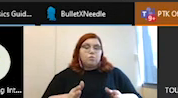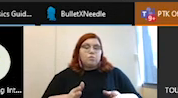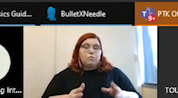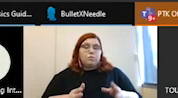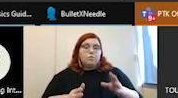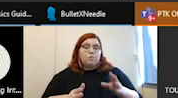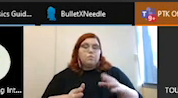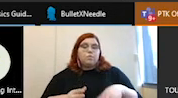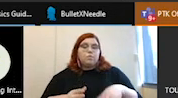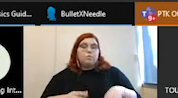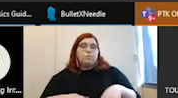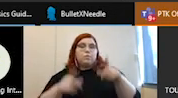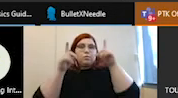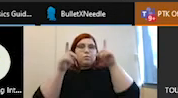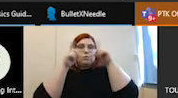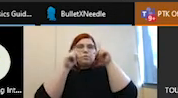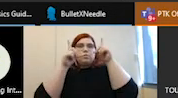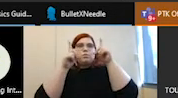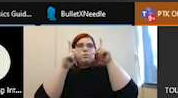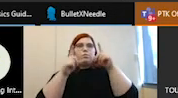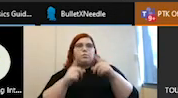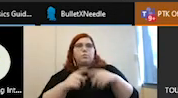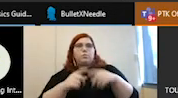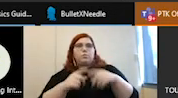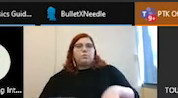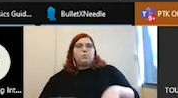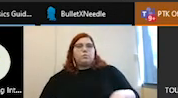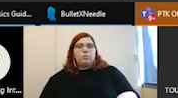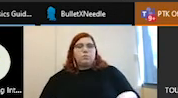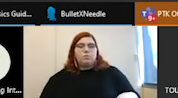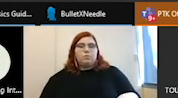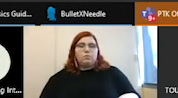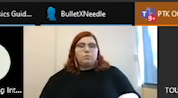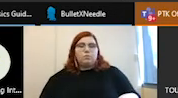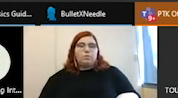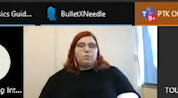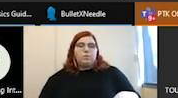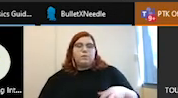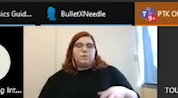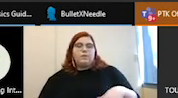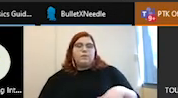blinked. And then in standard text,